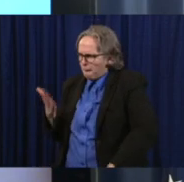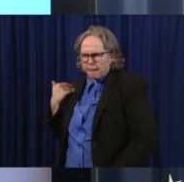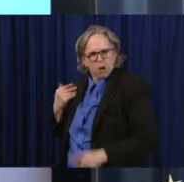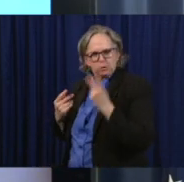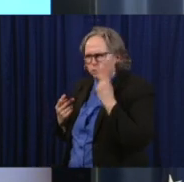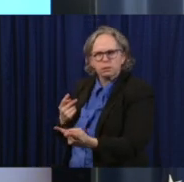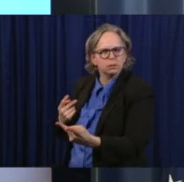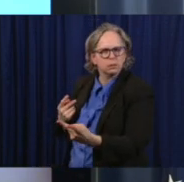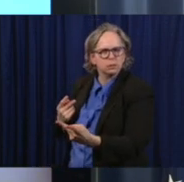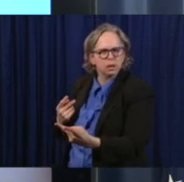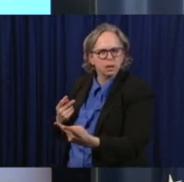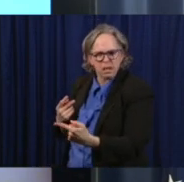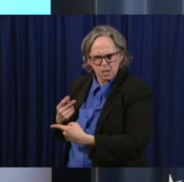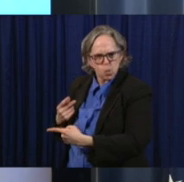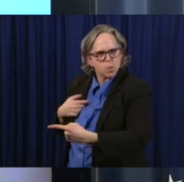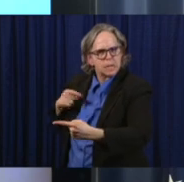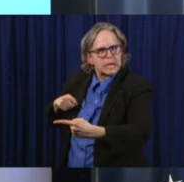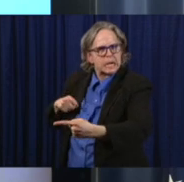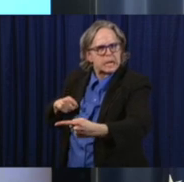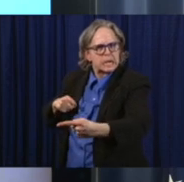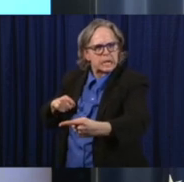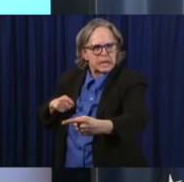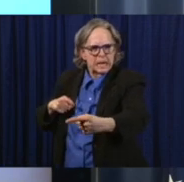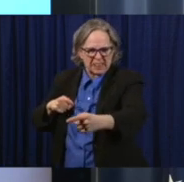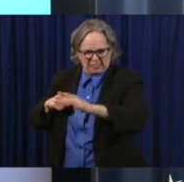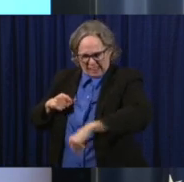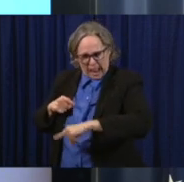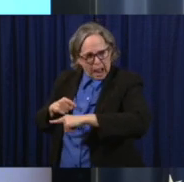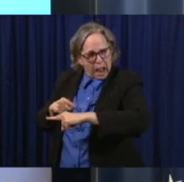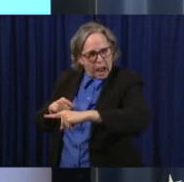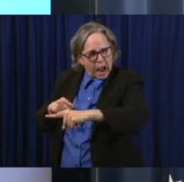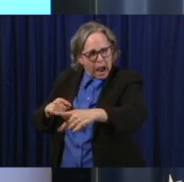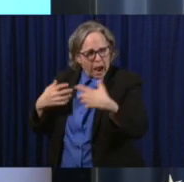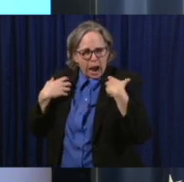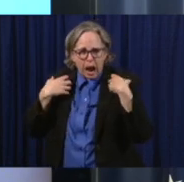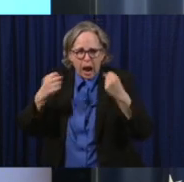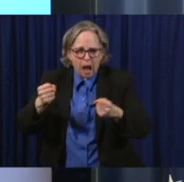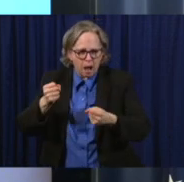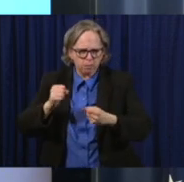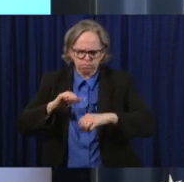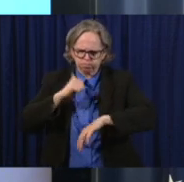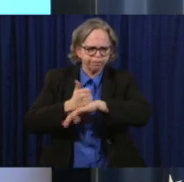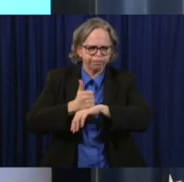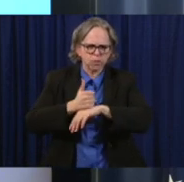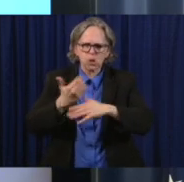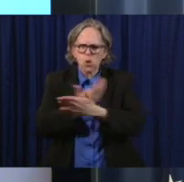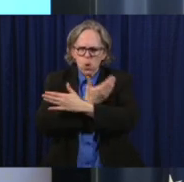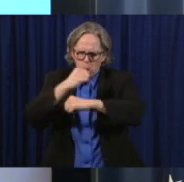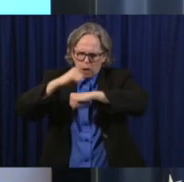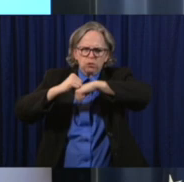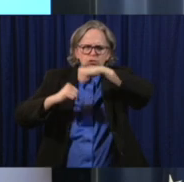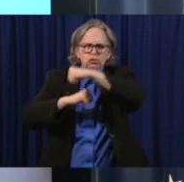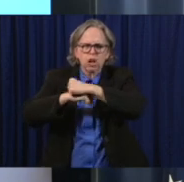past. And that's brought about this new structure, as the governor's talked about, I know on a number of occasions, about